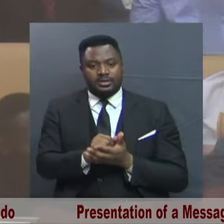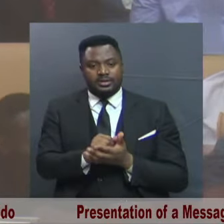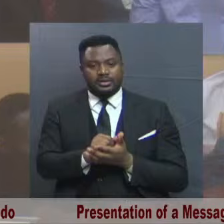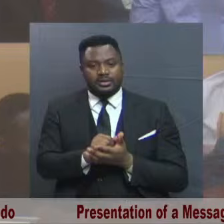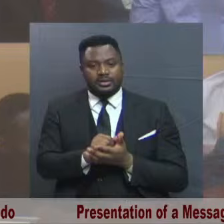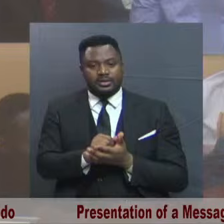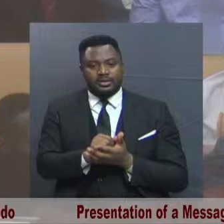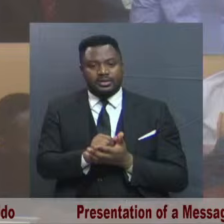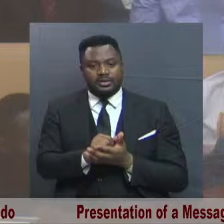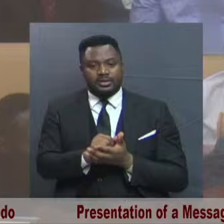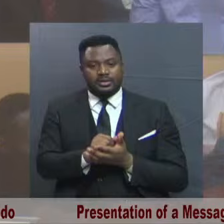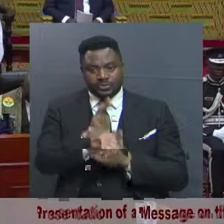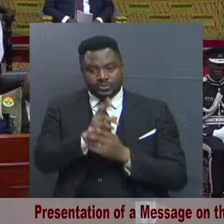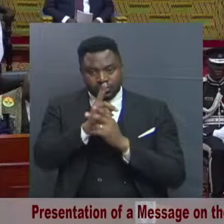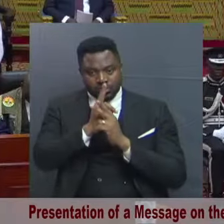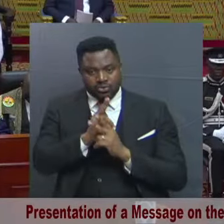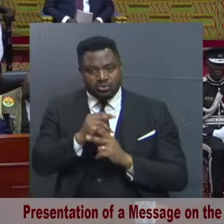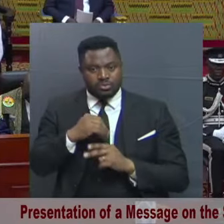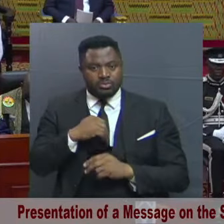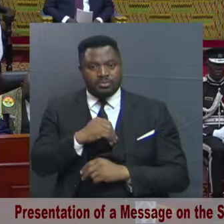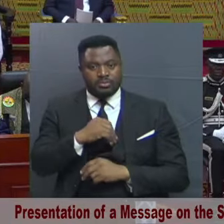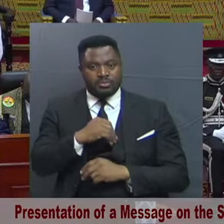that honorable